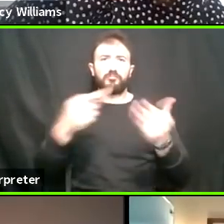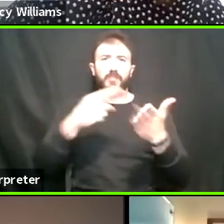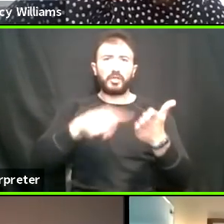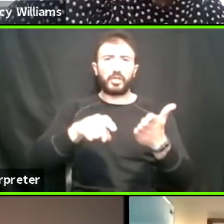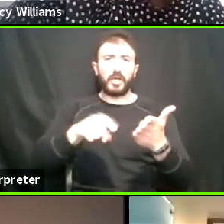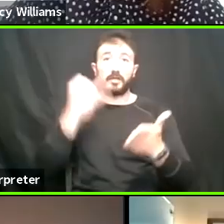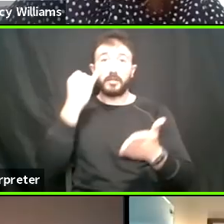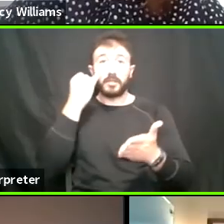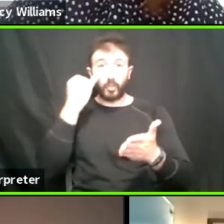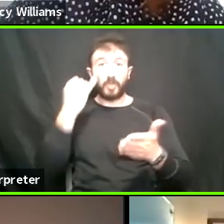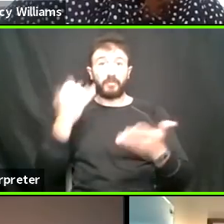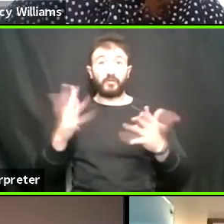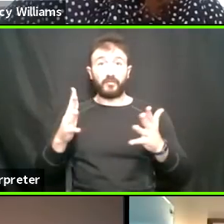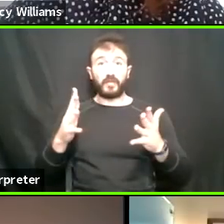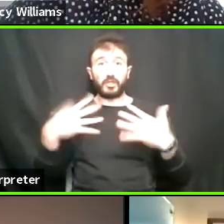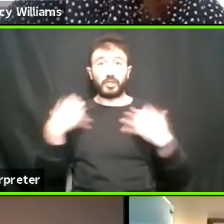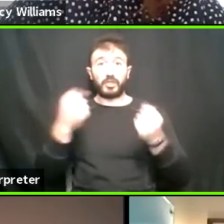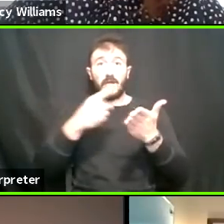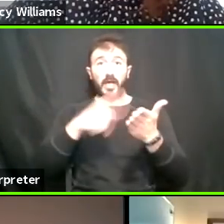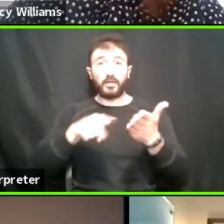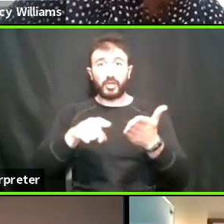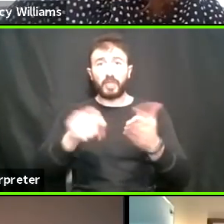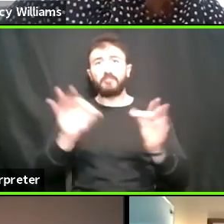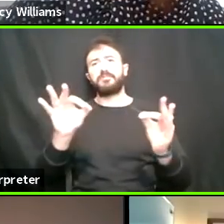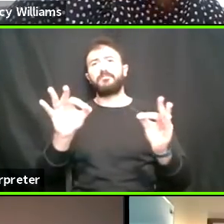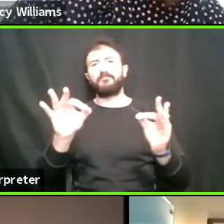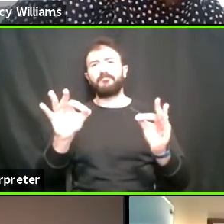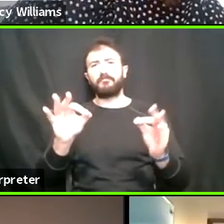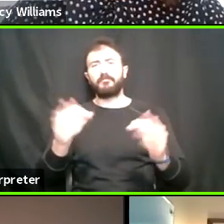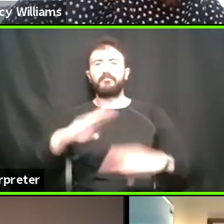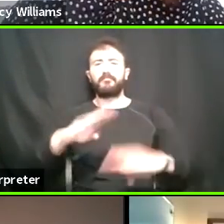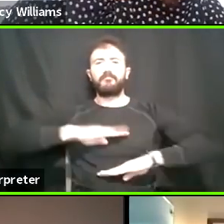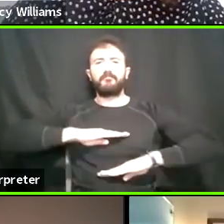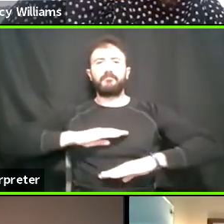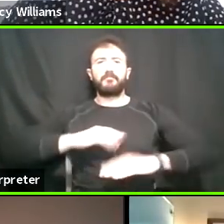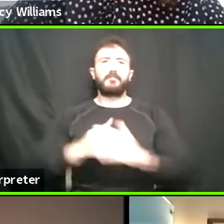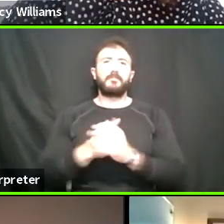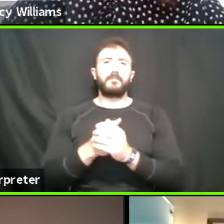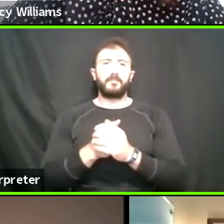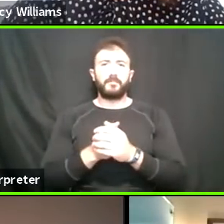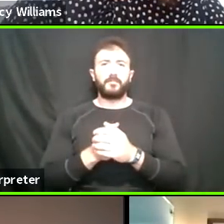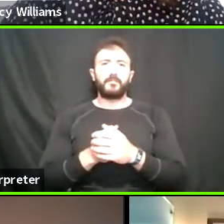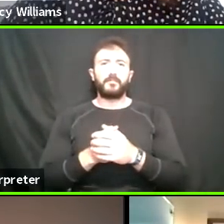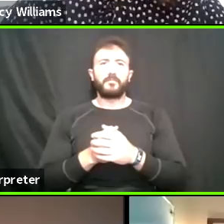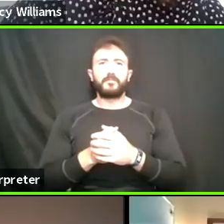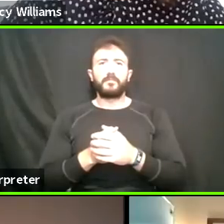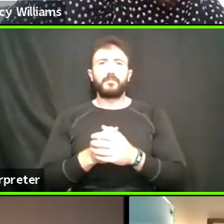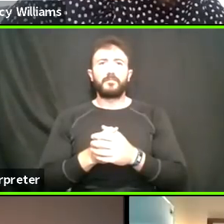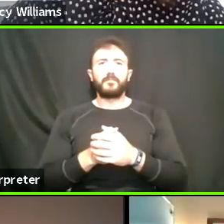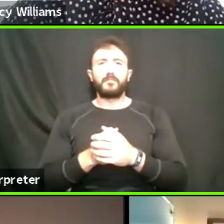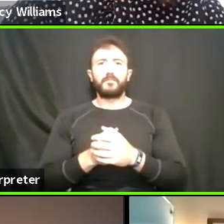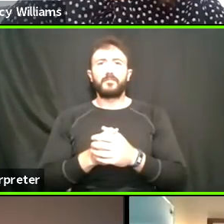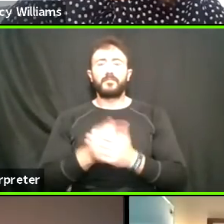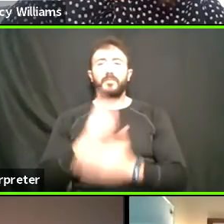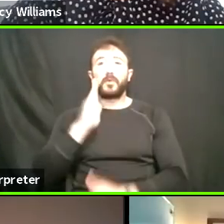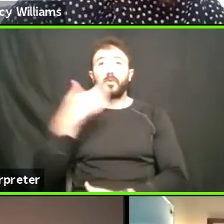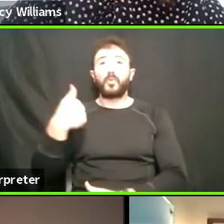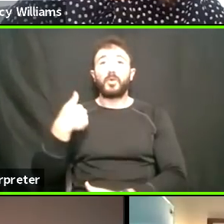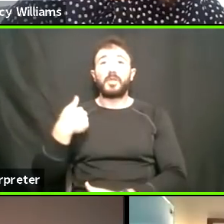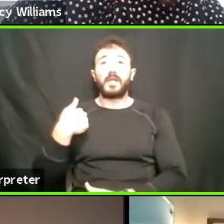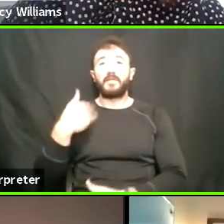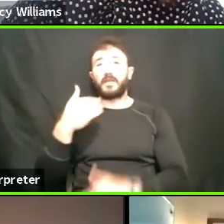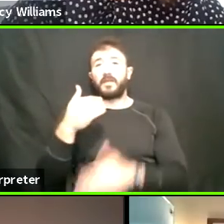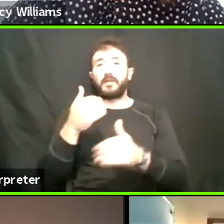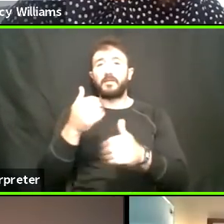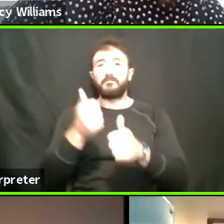you've done that. So if you make sure you complete it, you're good. There will be a primary supervisor for your account,